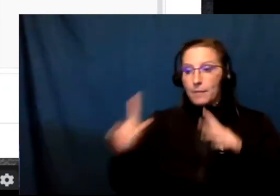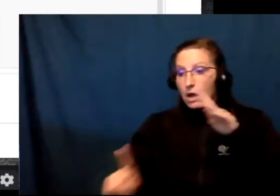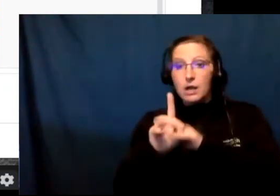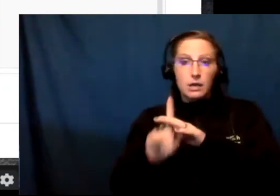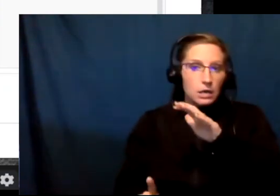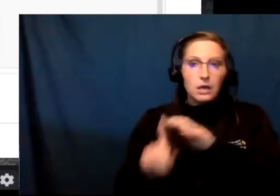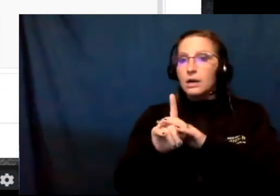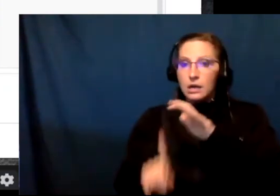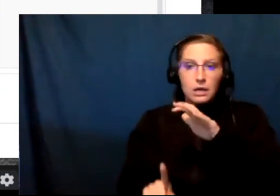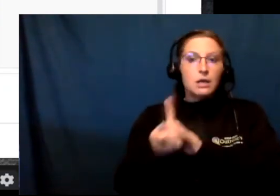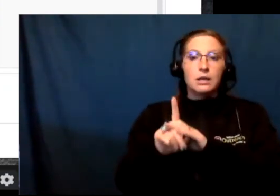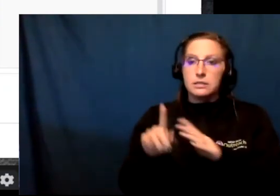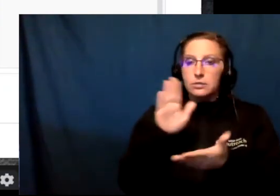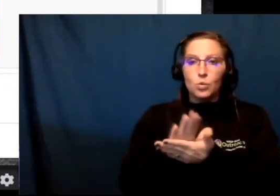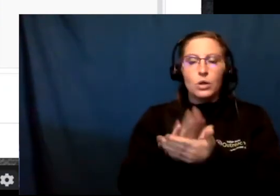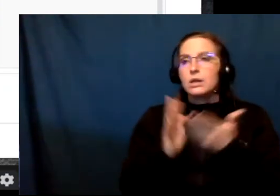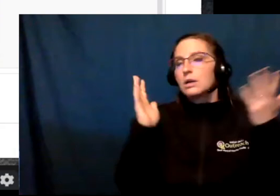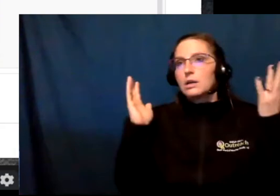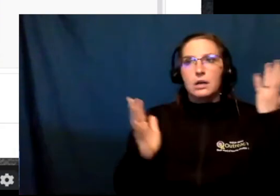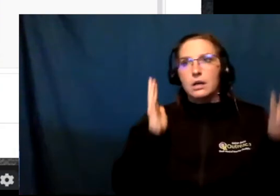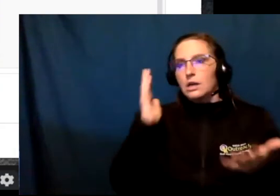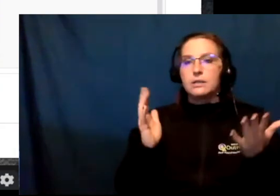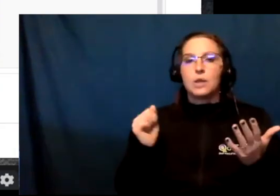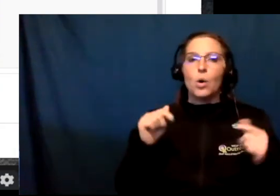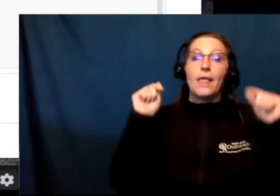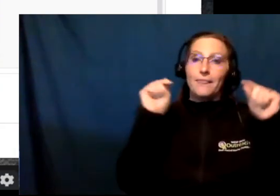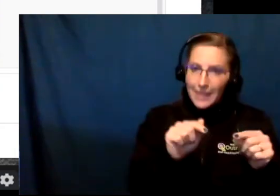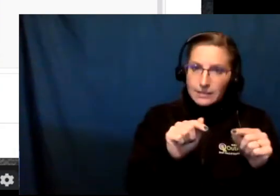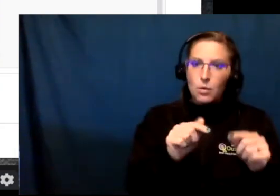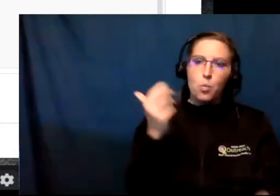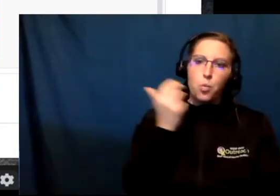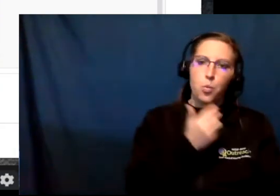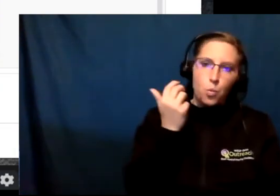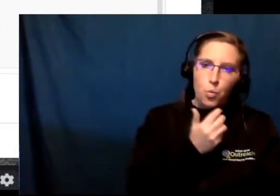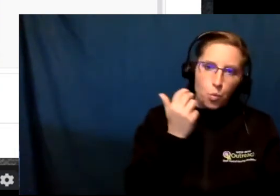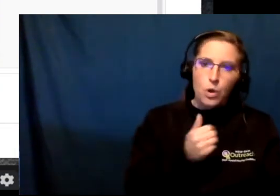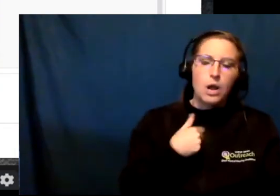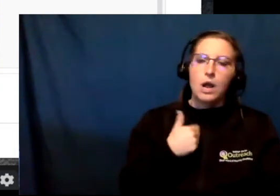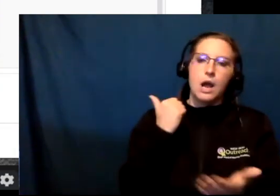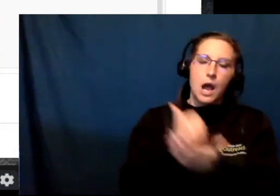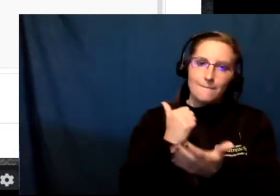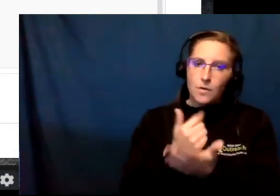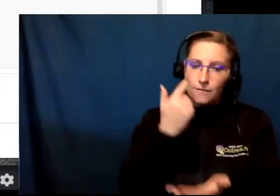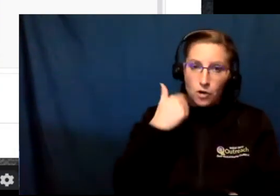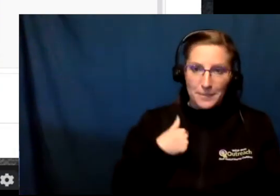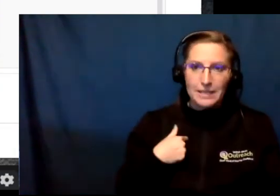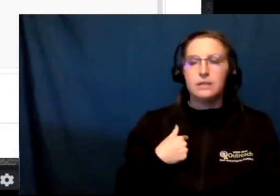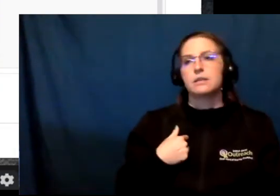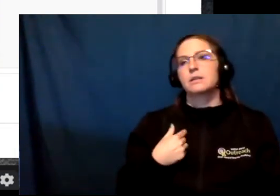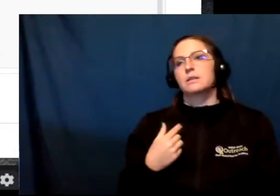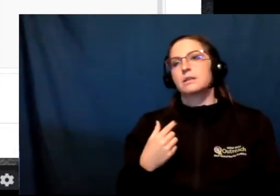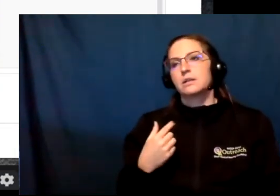and out. And this has been very, very useful to counteract